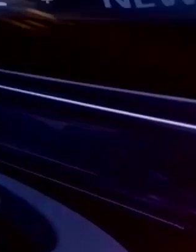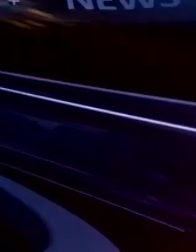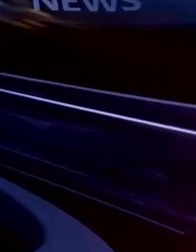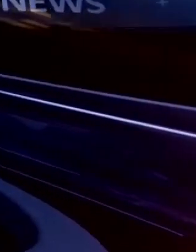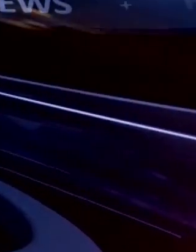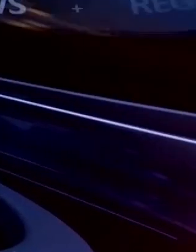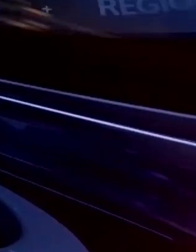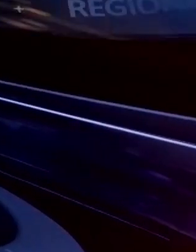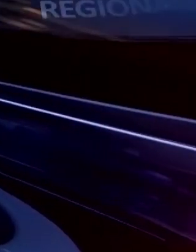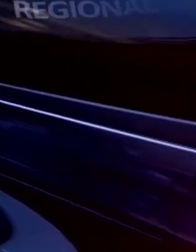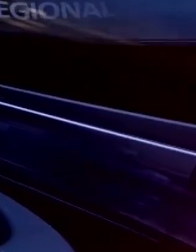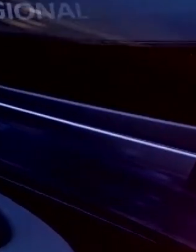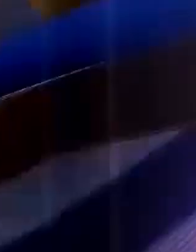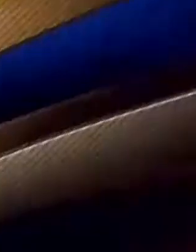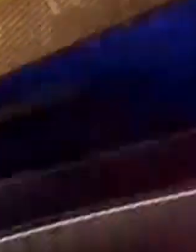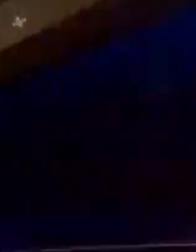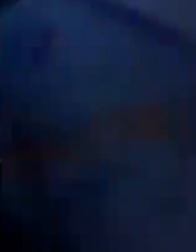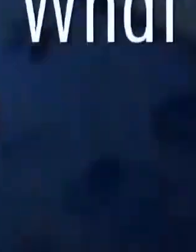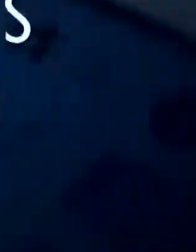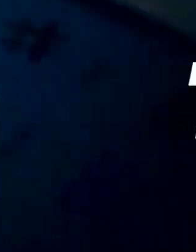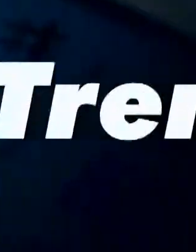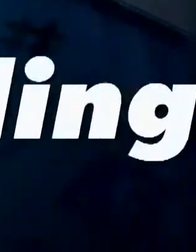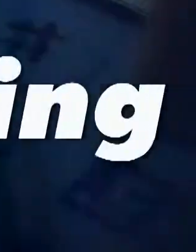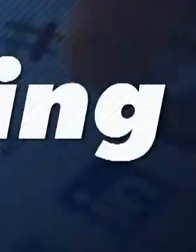We treat you like family.